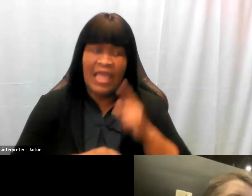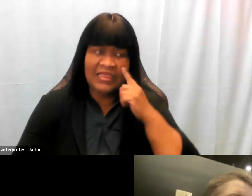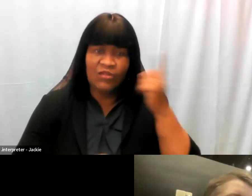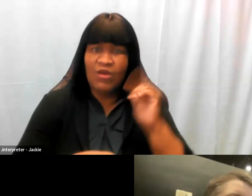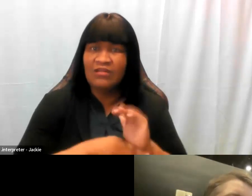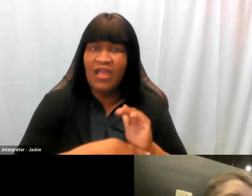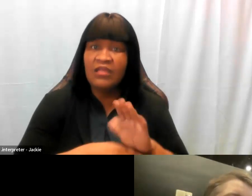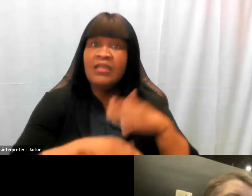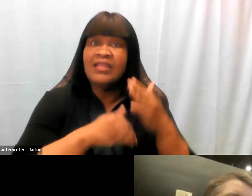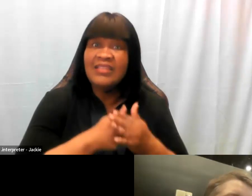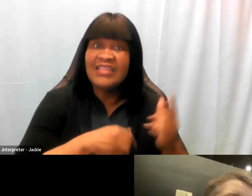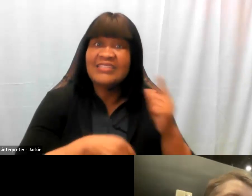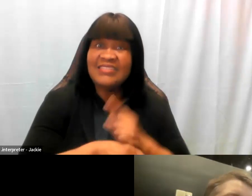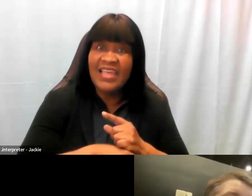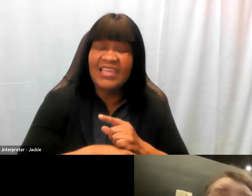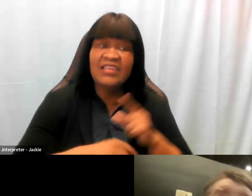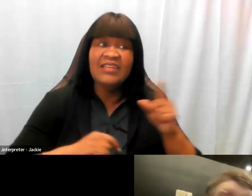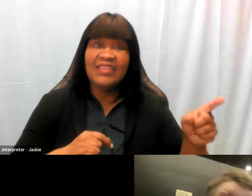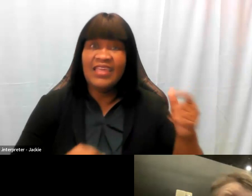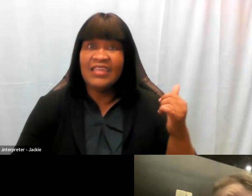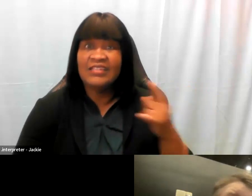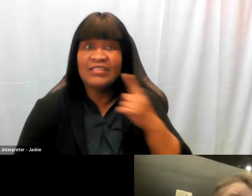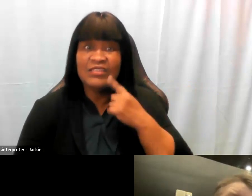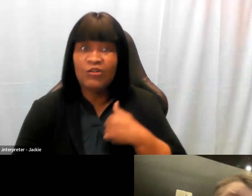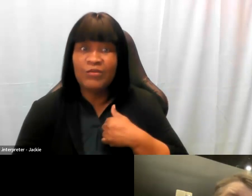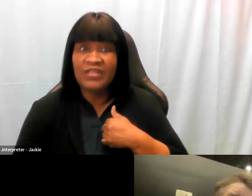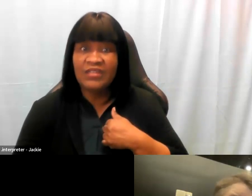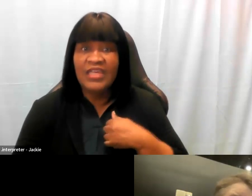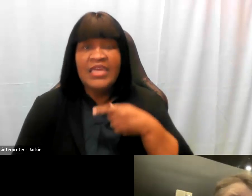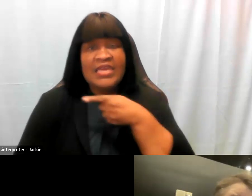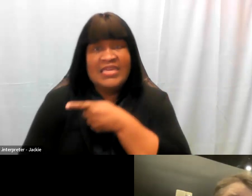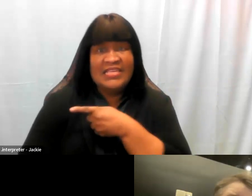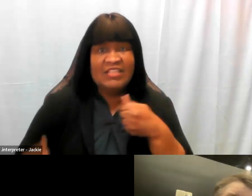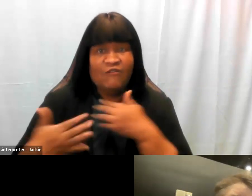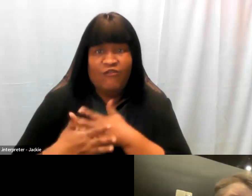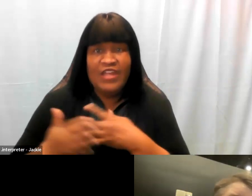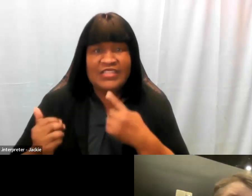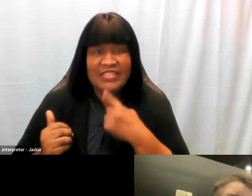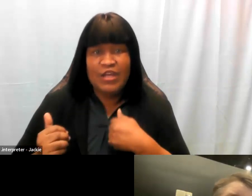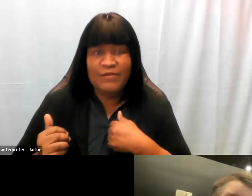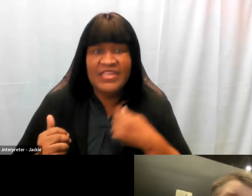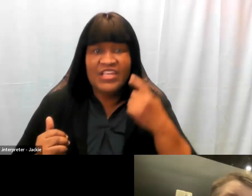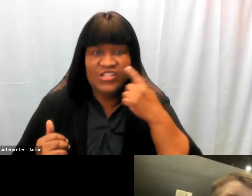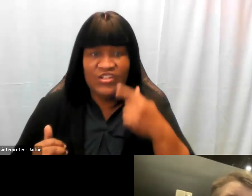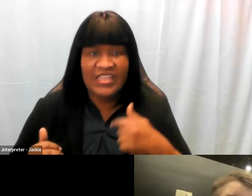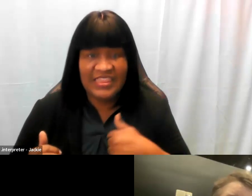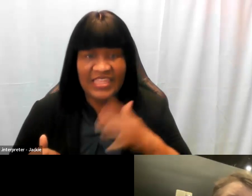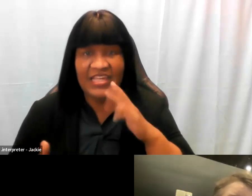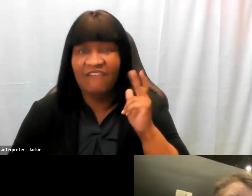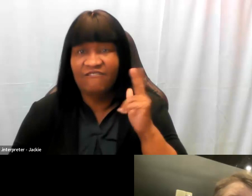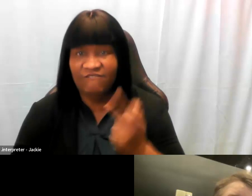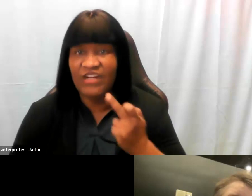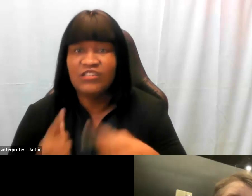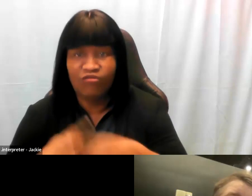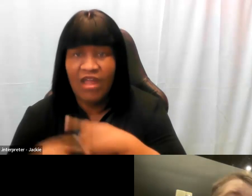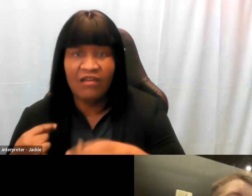next day. They're telling me, he's afraid to tell me because he thinks I'm going to think he fucked around and like is just